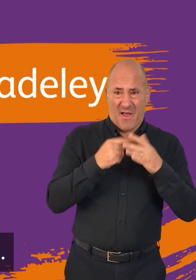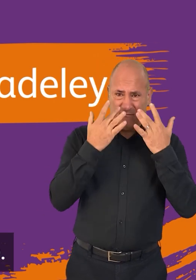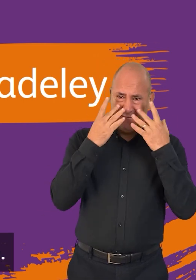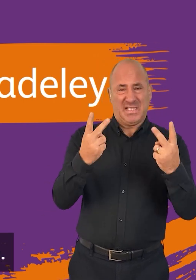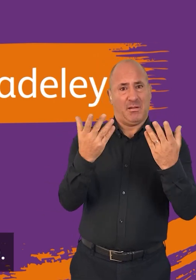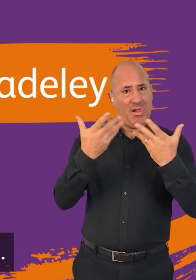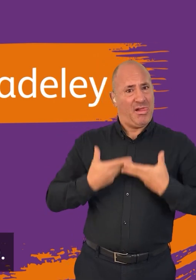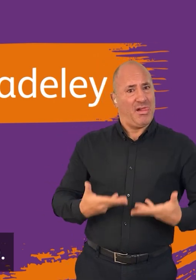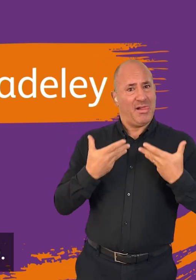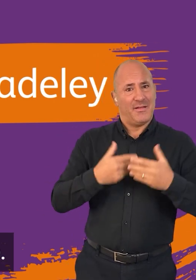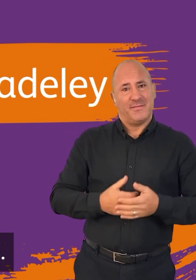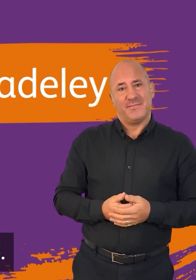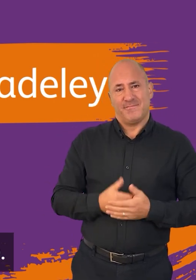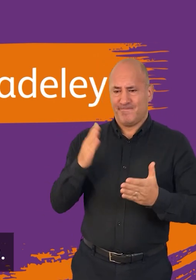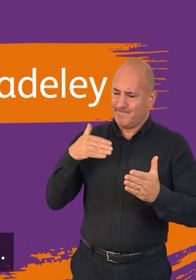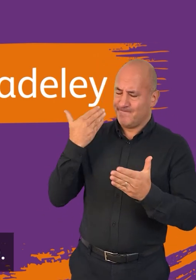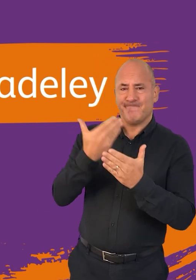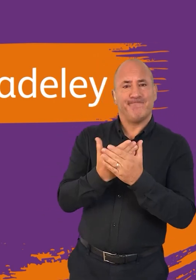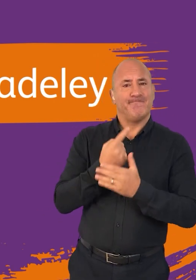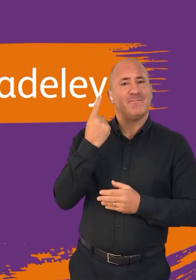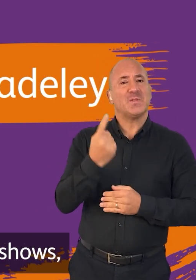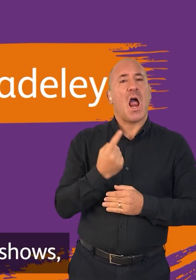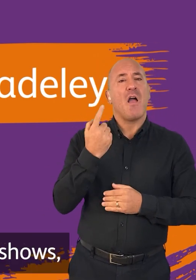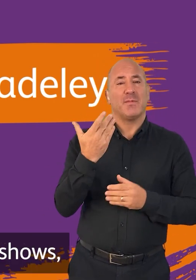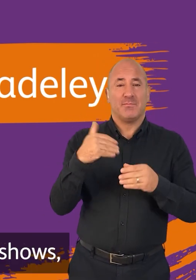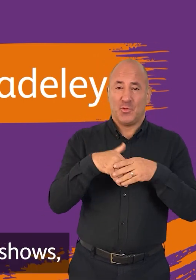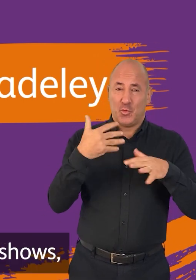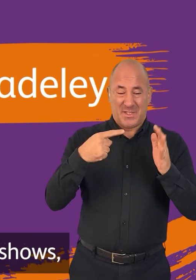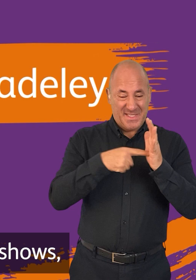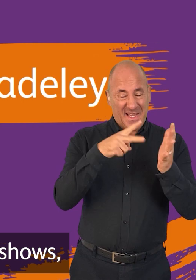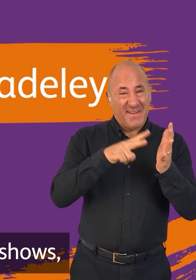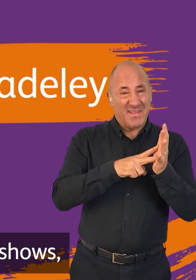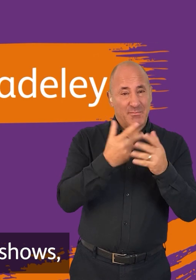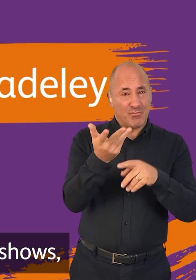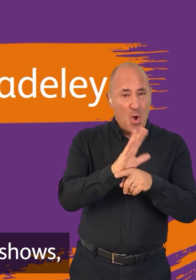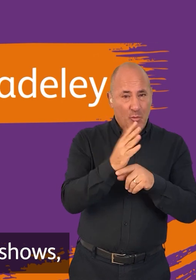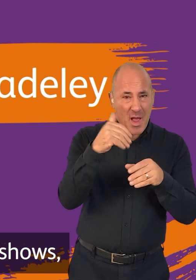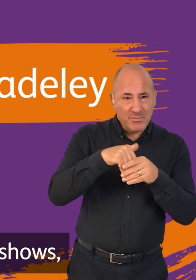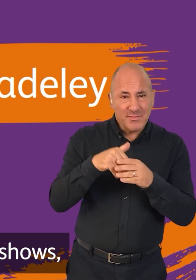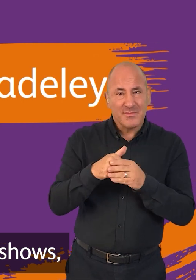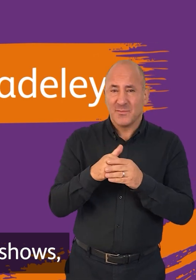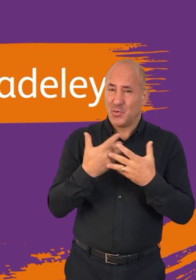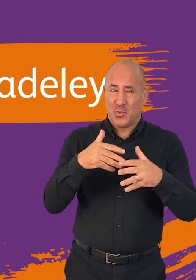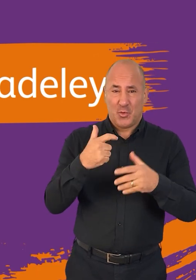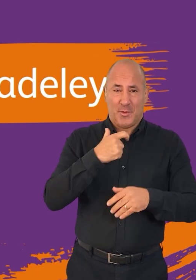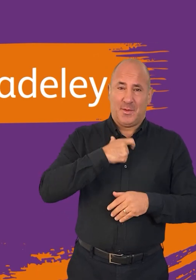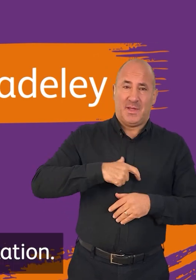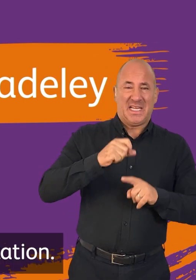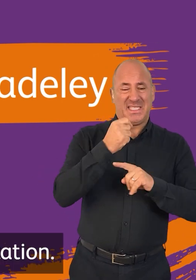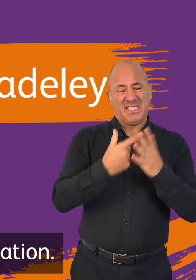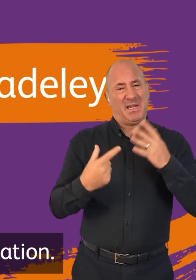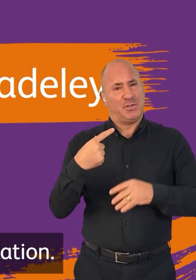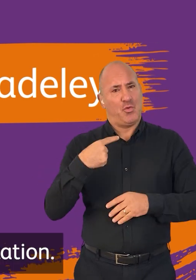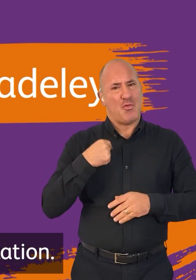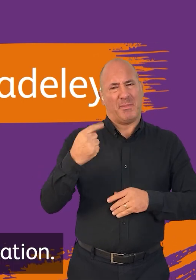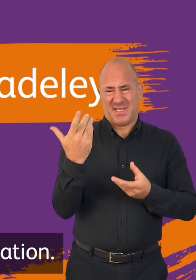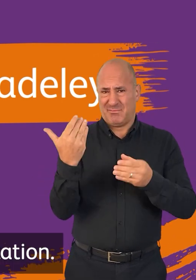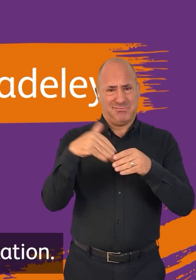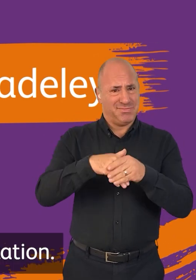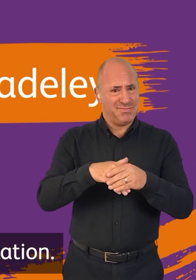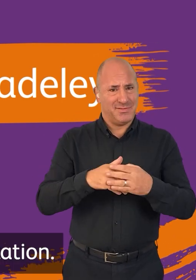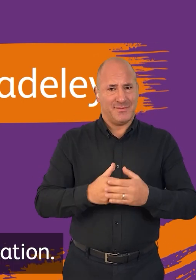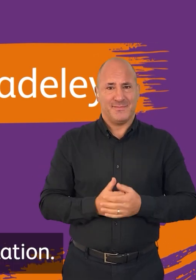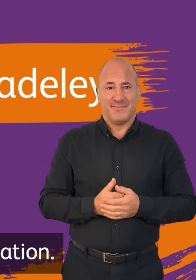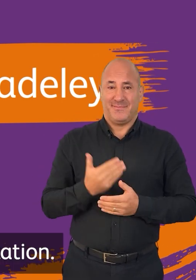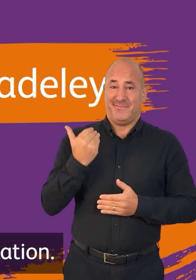successful, disabled and visible. Over the years, Ruth has been part of some incredible TV shows, all playing a huge part in greater